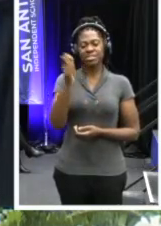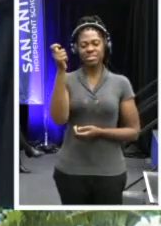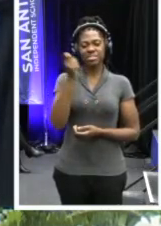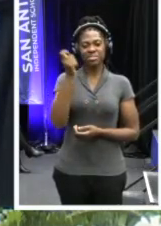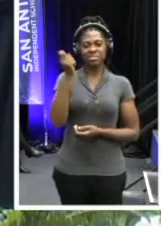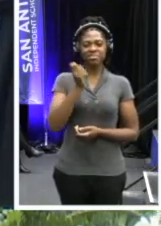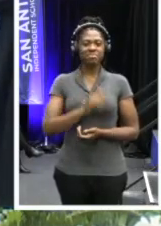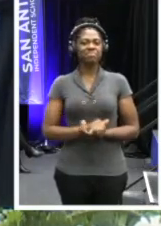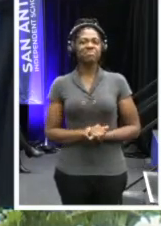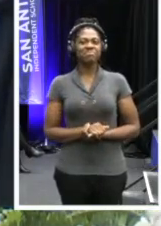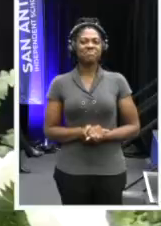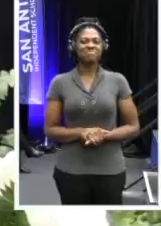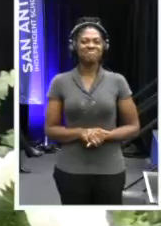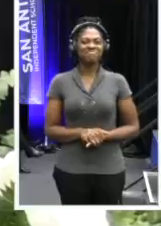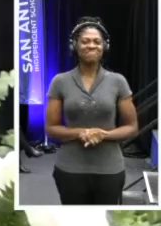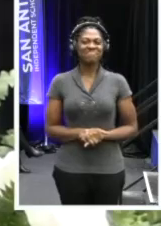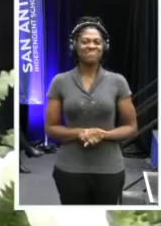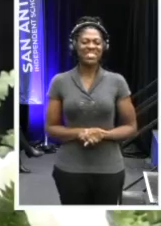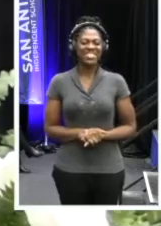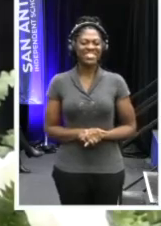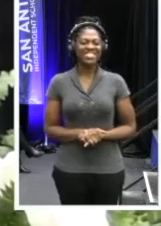Scholarship.